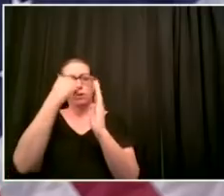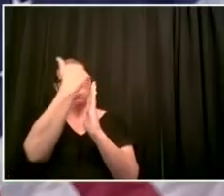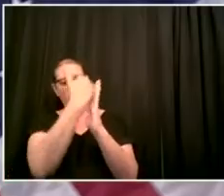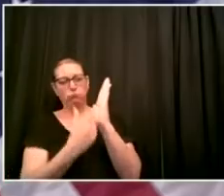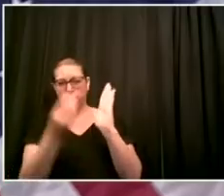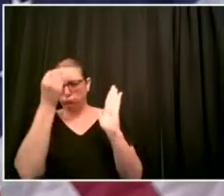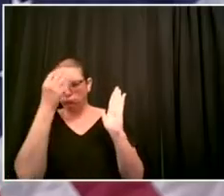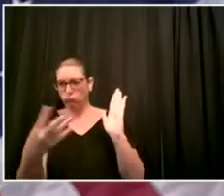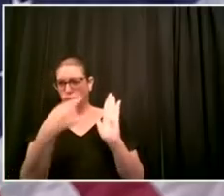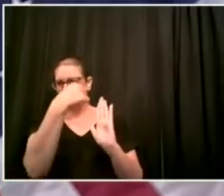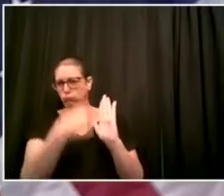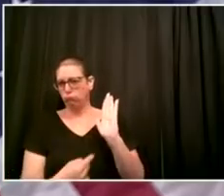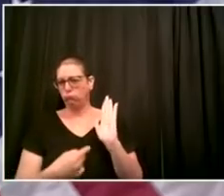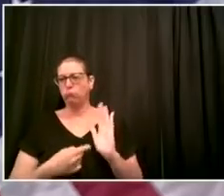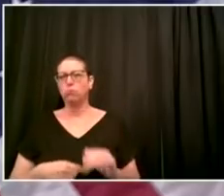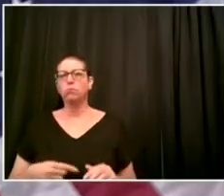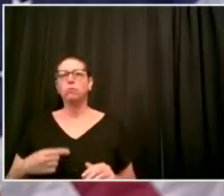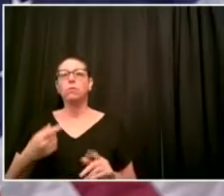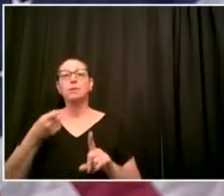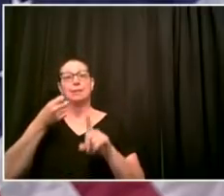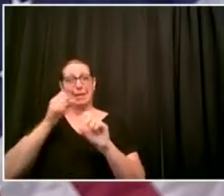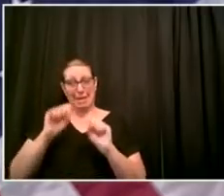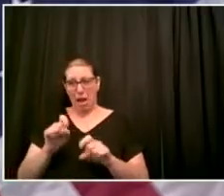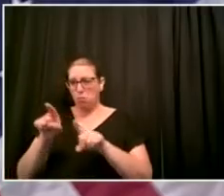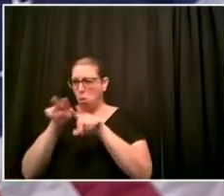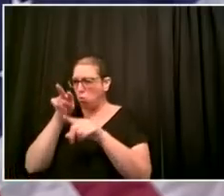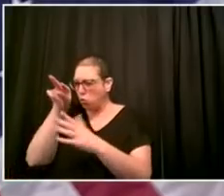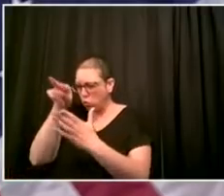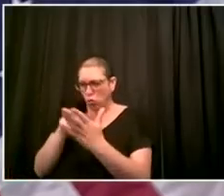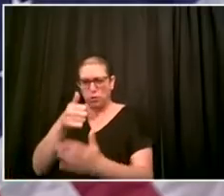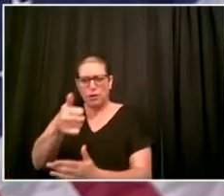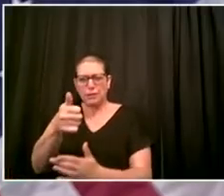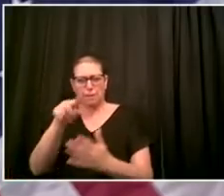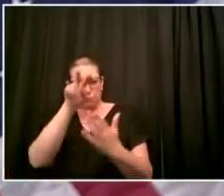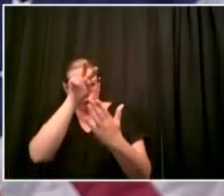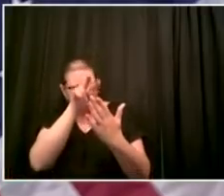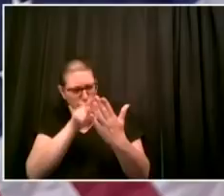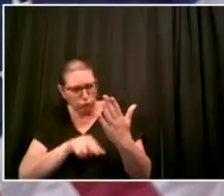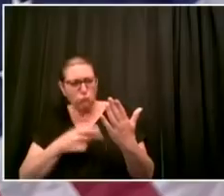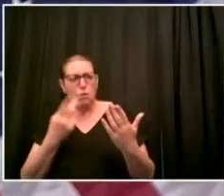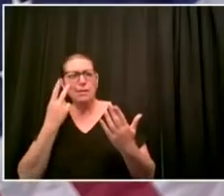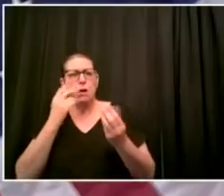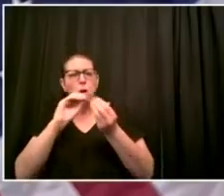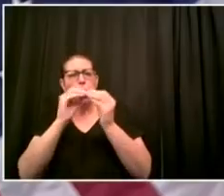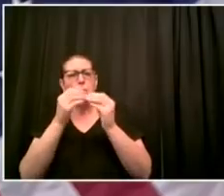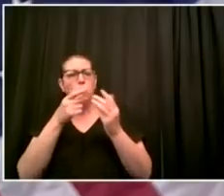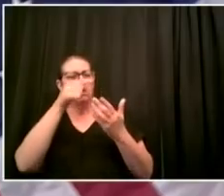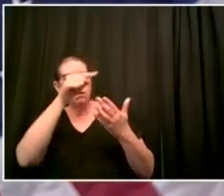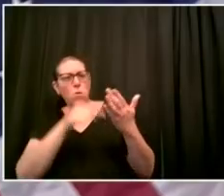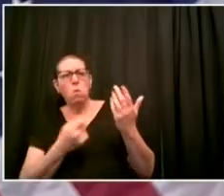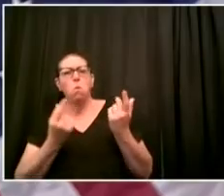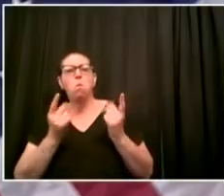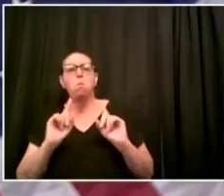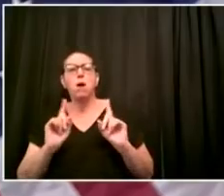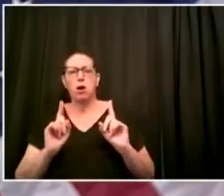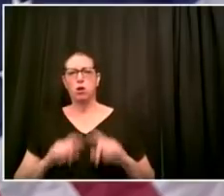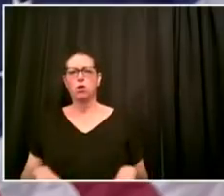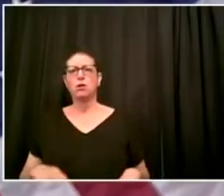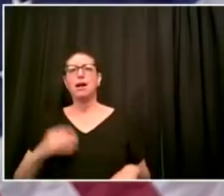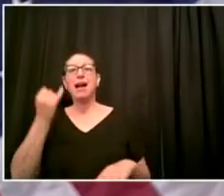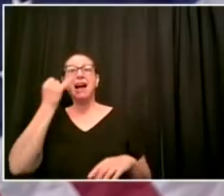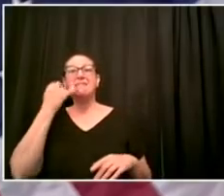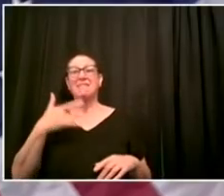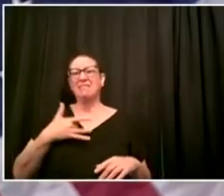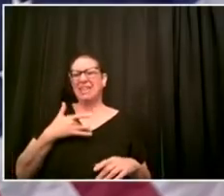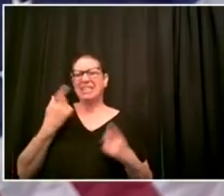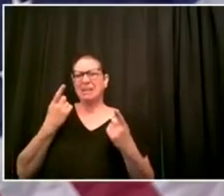which is a big community in this city. And the way forward is to fight back this disease, but then get right to work on addressing